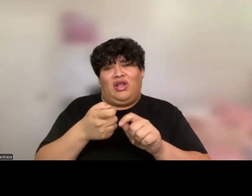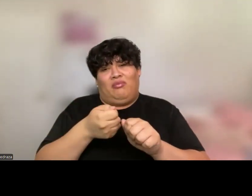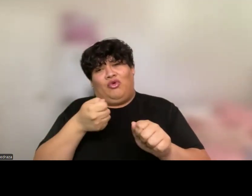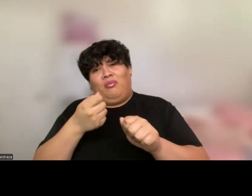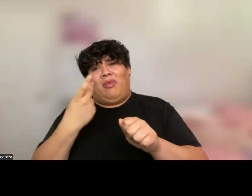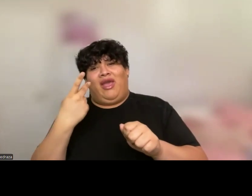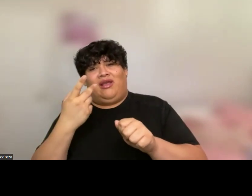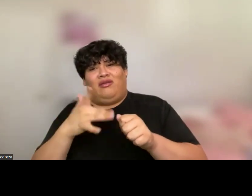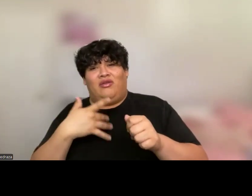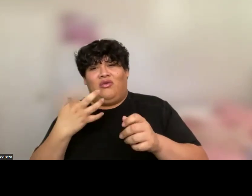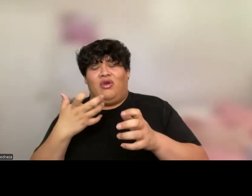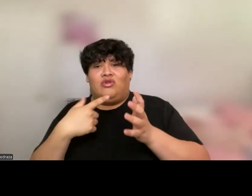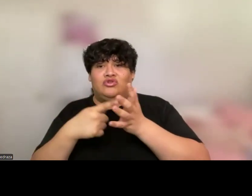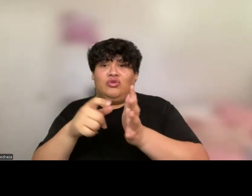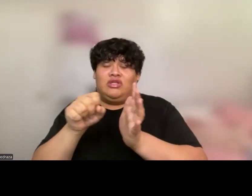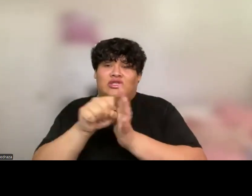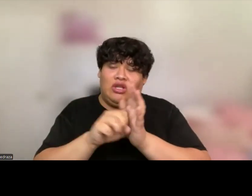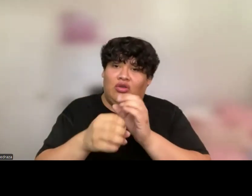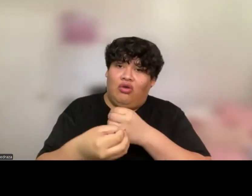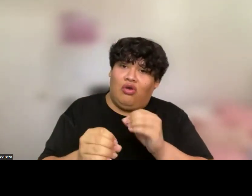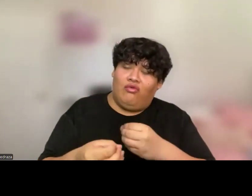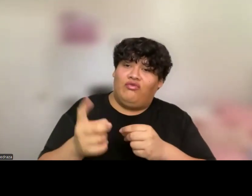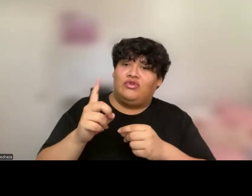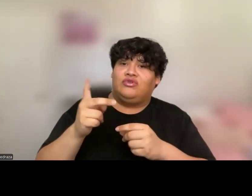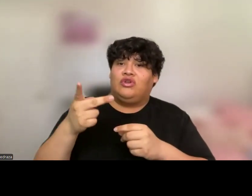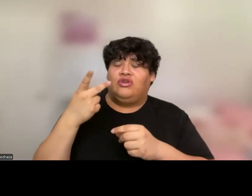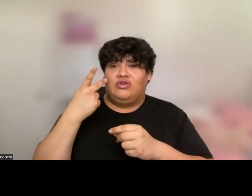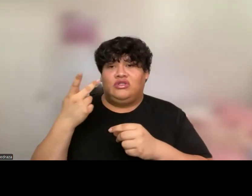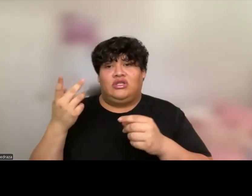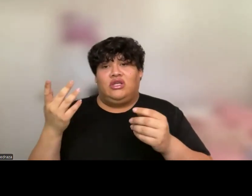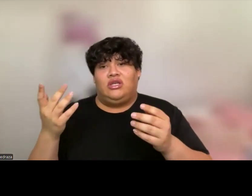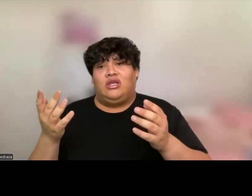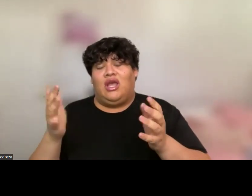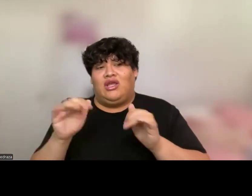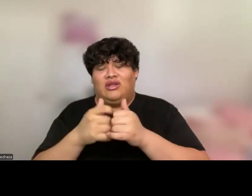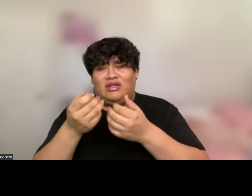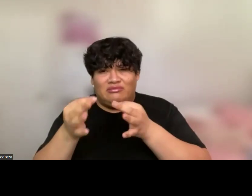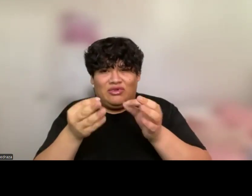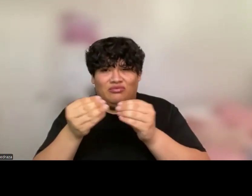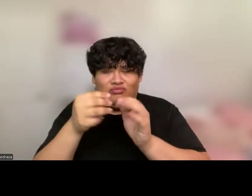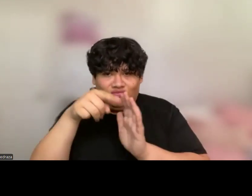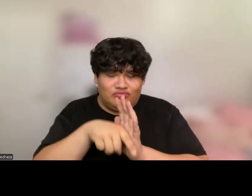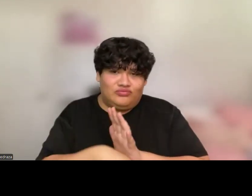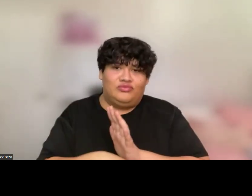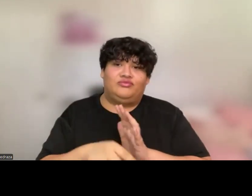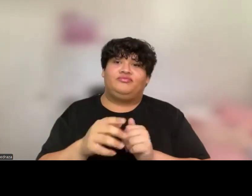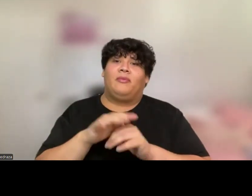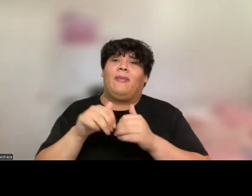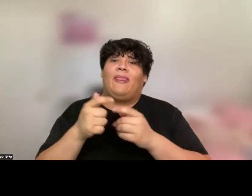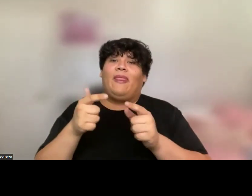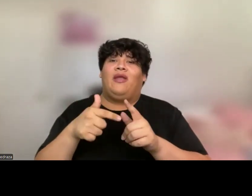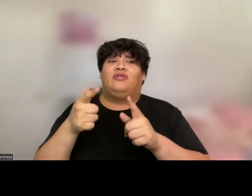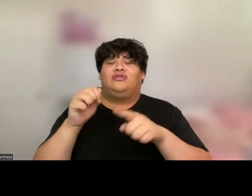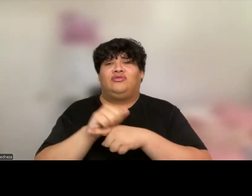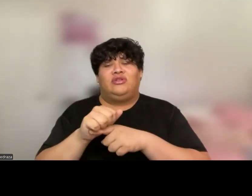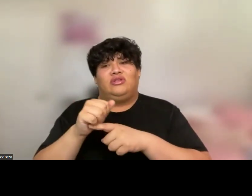introduce our state office of the Long-Term Care Ombudsman and clarify how we work together to support and train this local